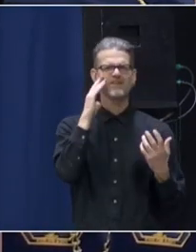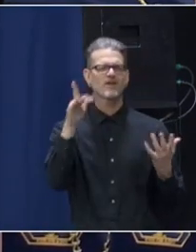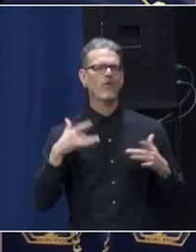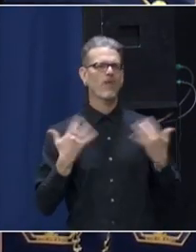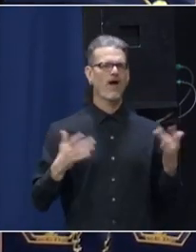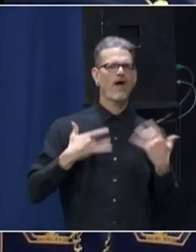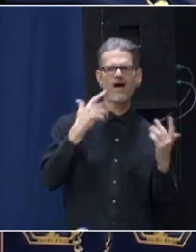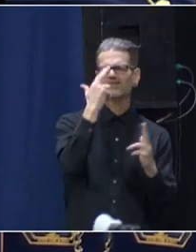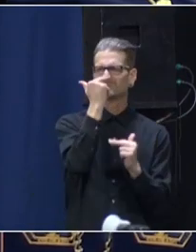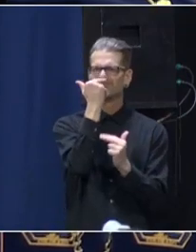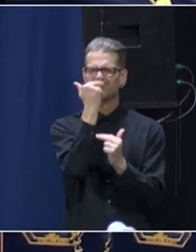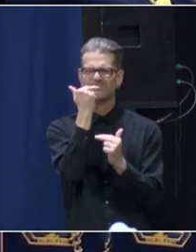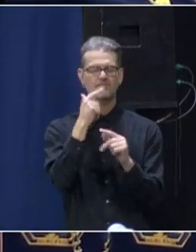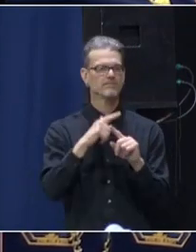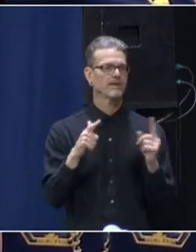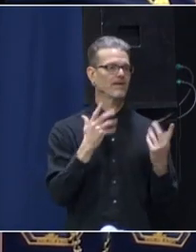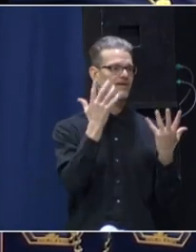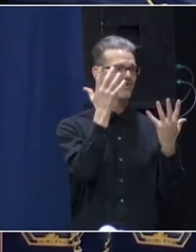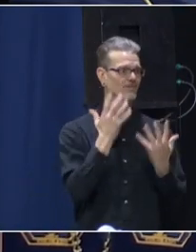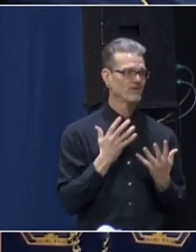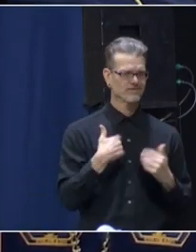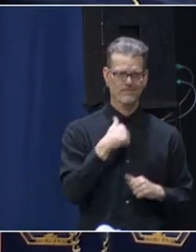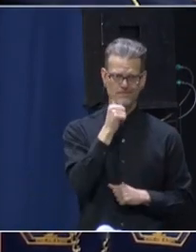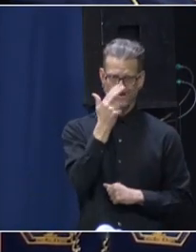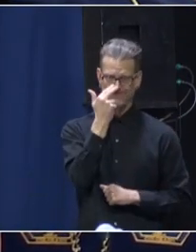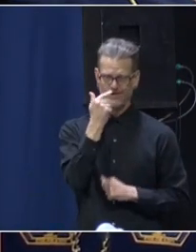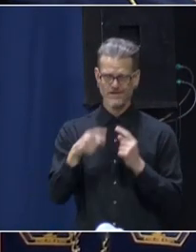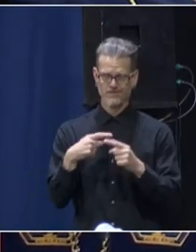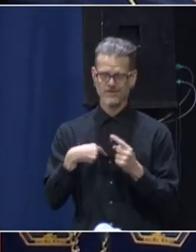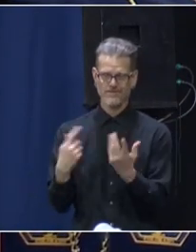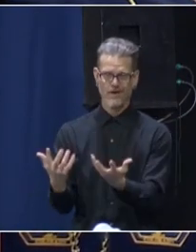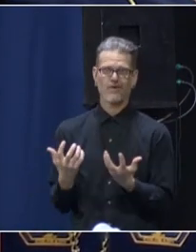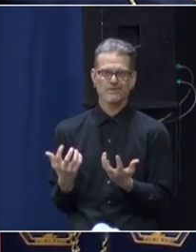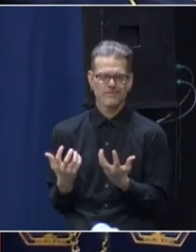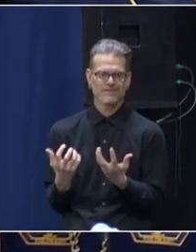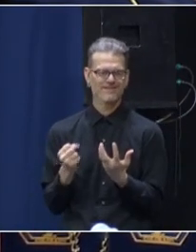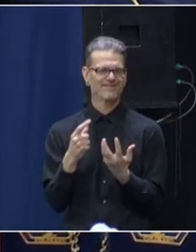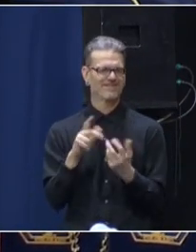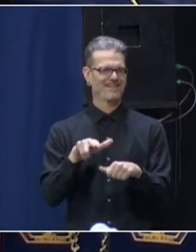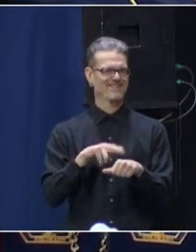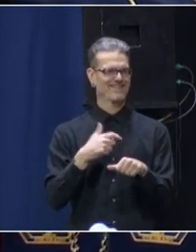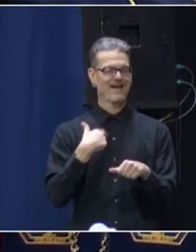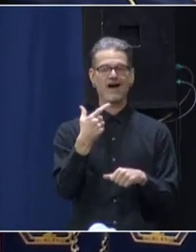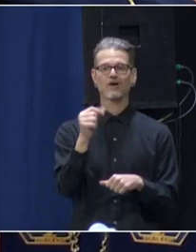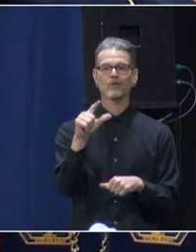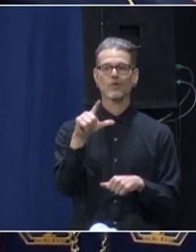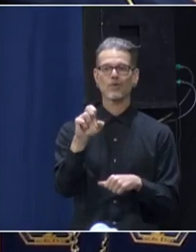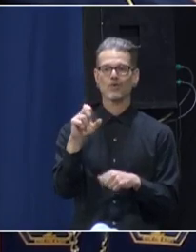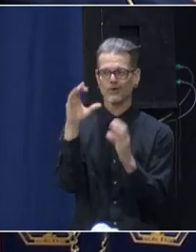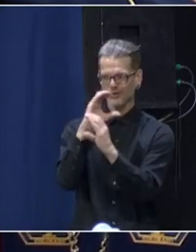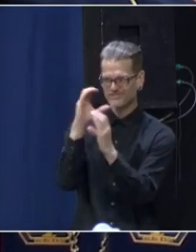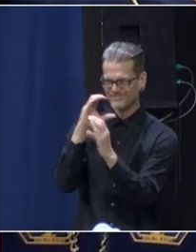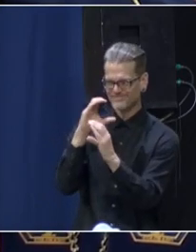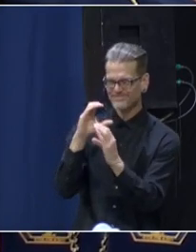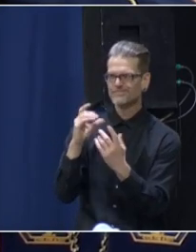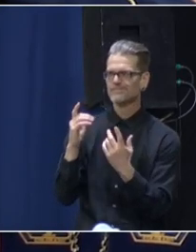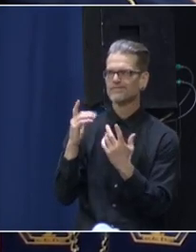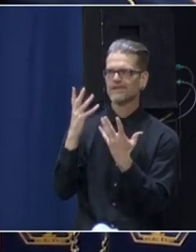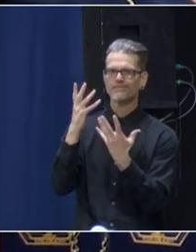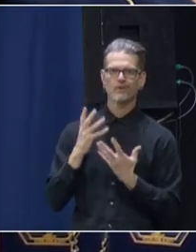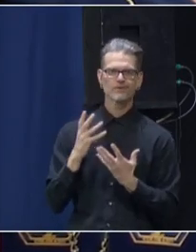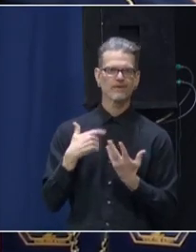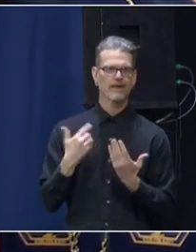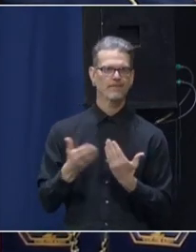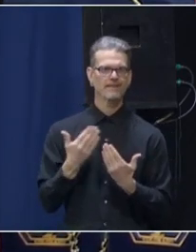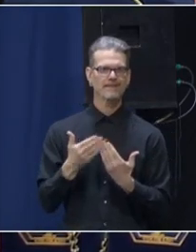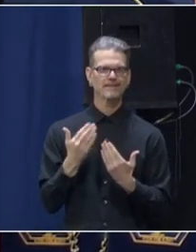up. Unfortunately, I am not funny when I want to be, so naturally I Googled it. Also, unfortunately, I am very easy